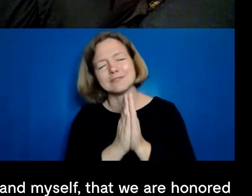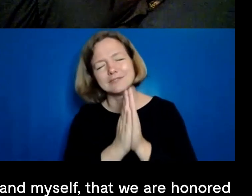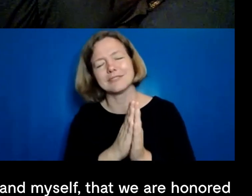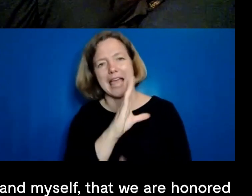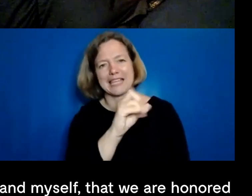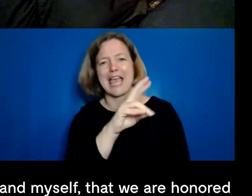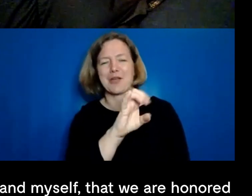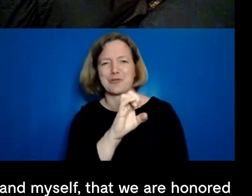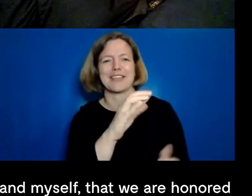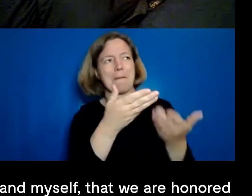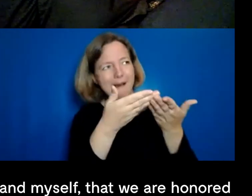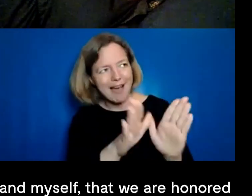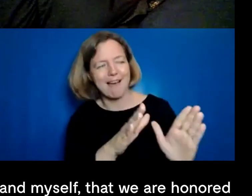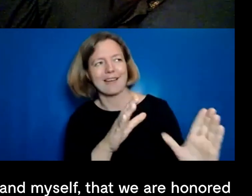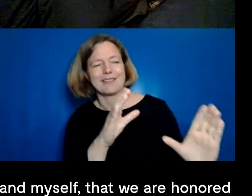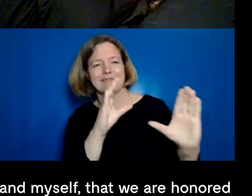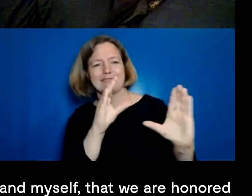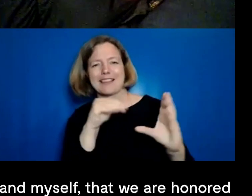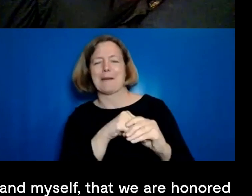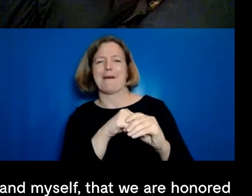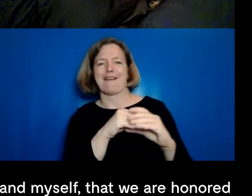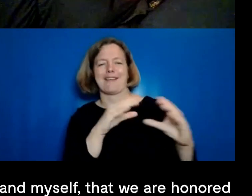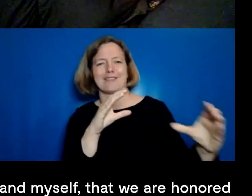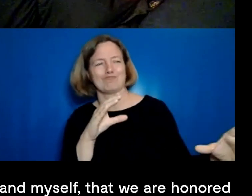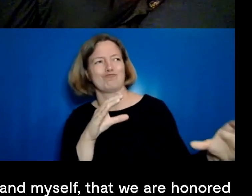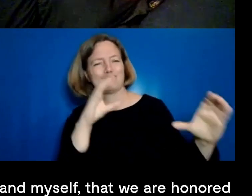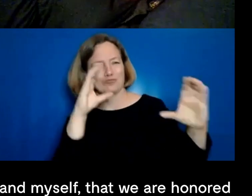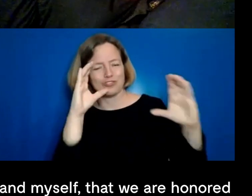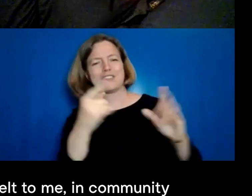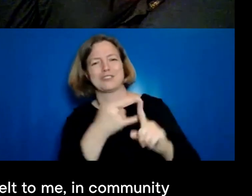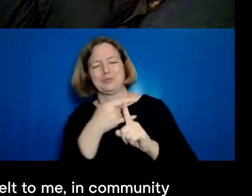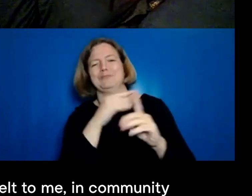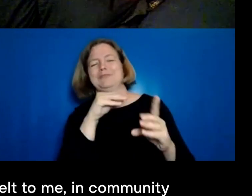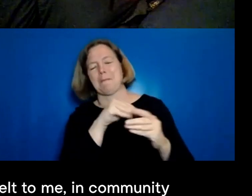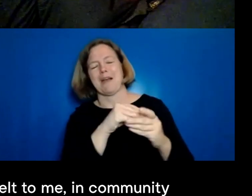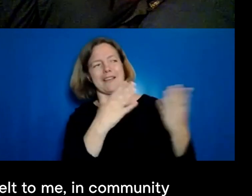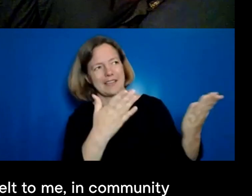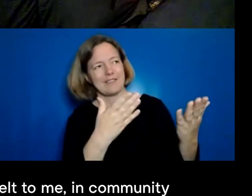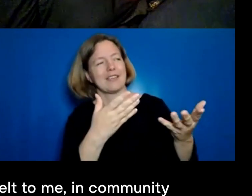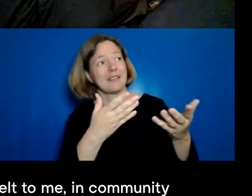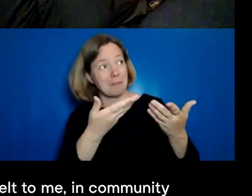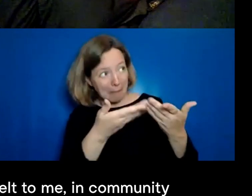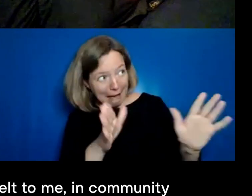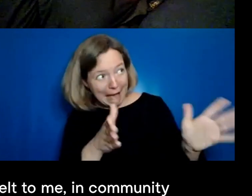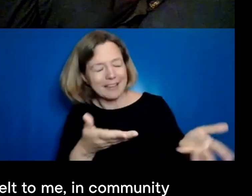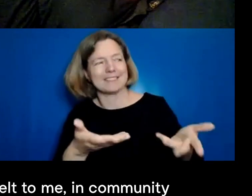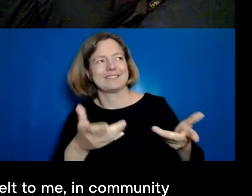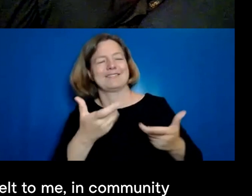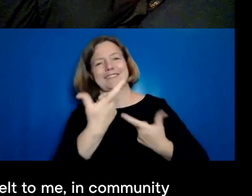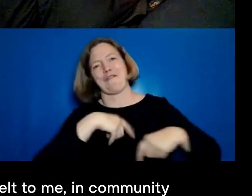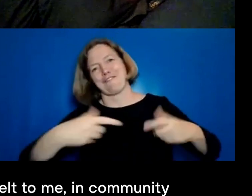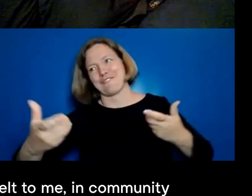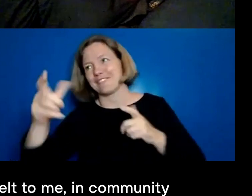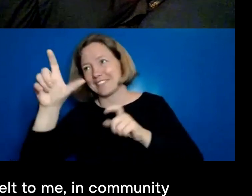are so glad that you choose to be in conversation, and also, at least how it felt to me,